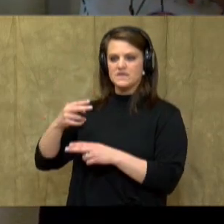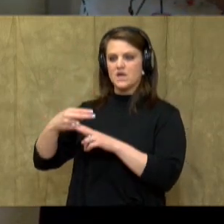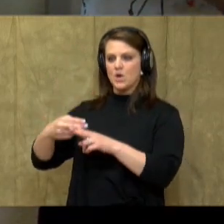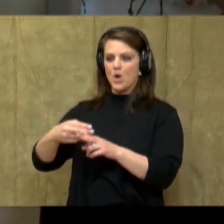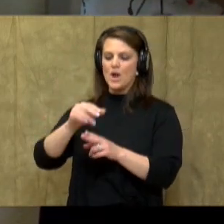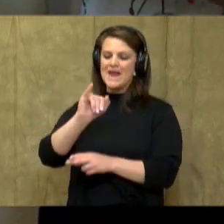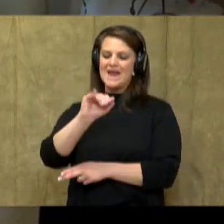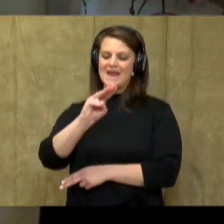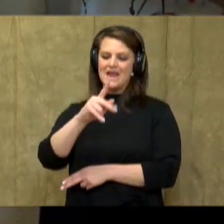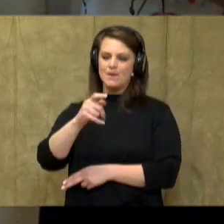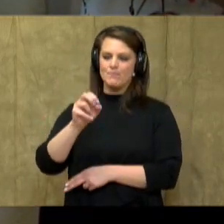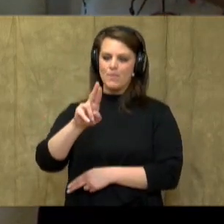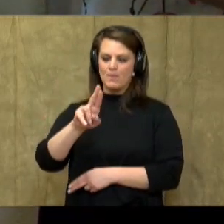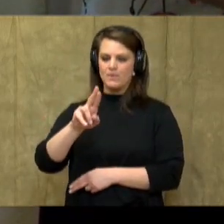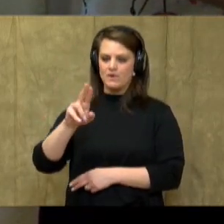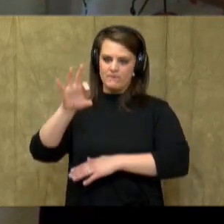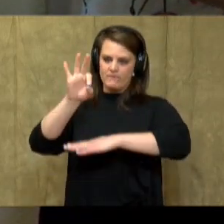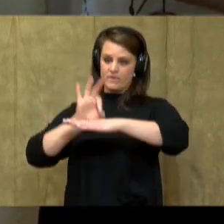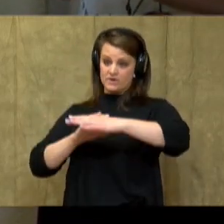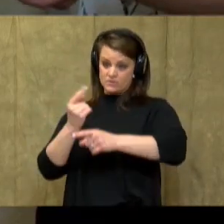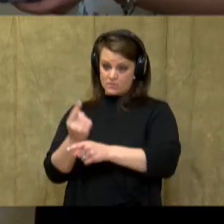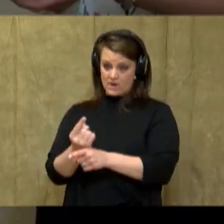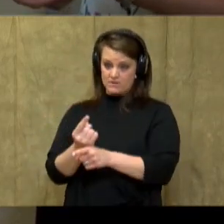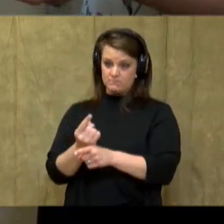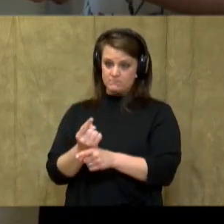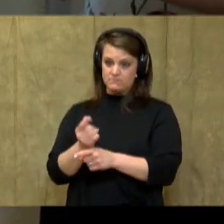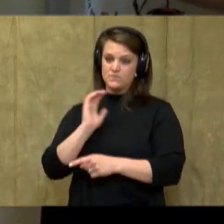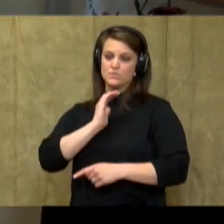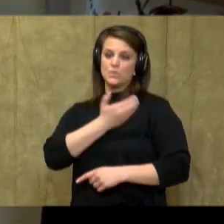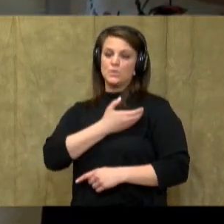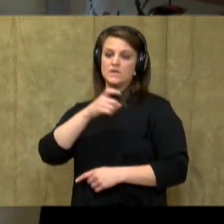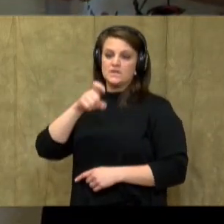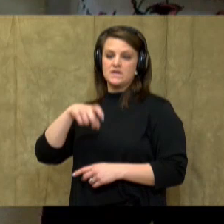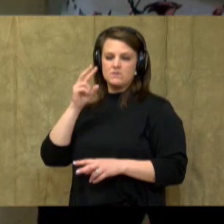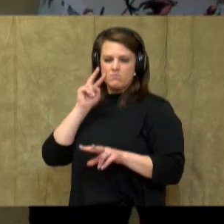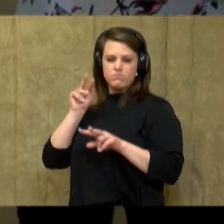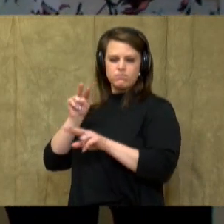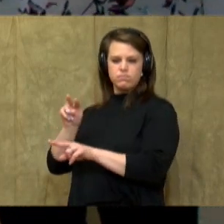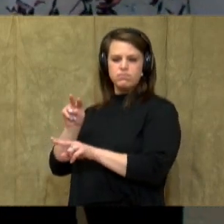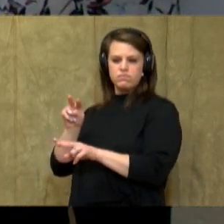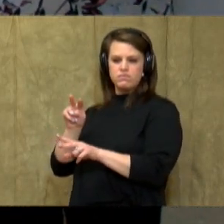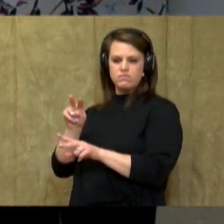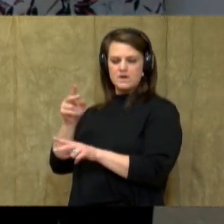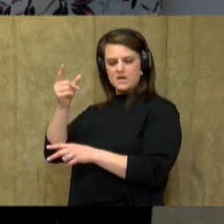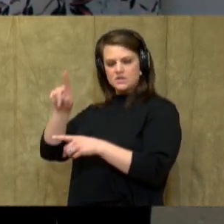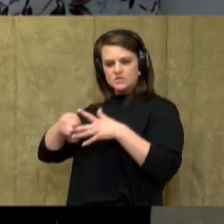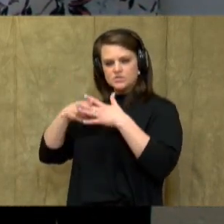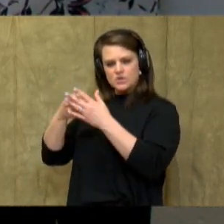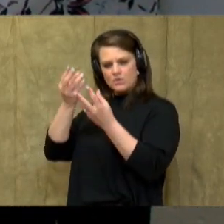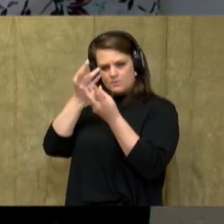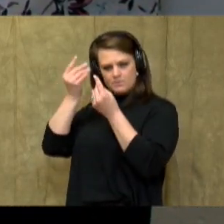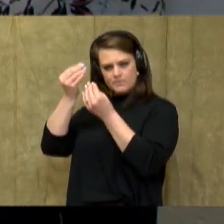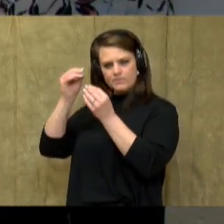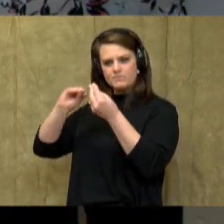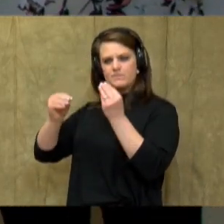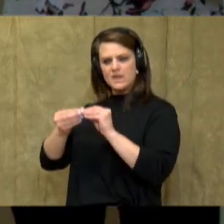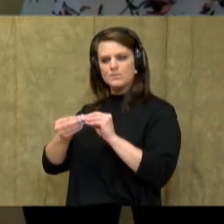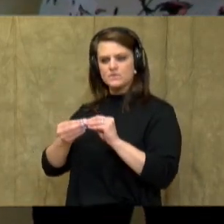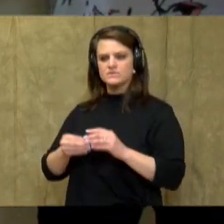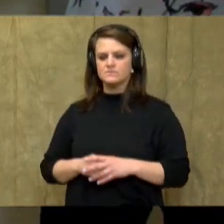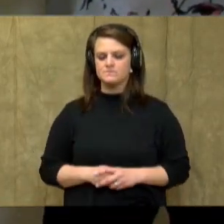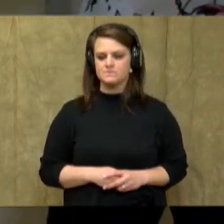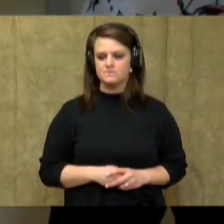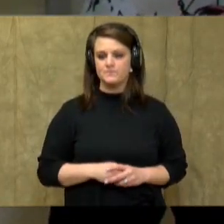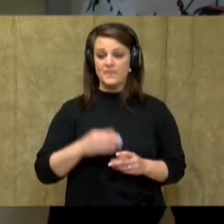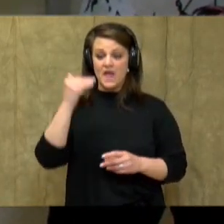an improper fraction, right? So we need to look at this, and let's just start thinking about numbers. I